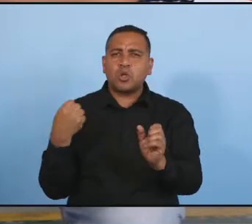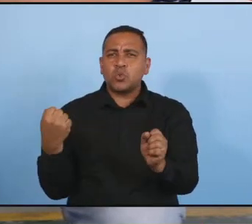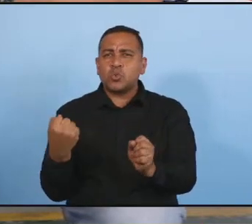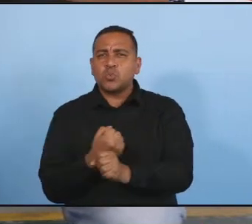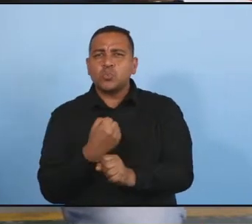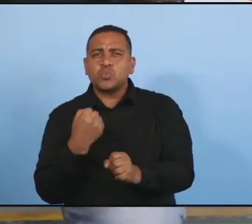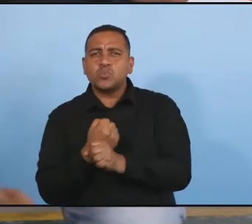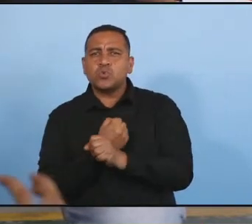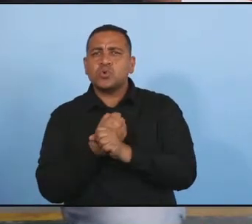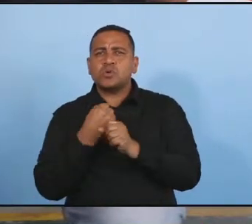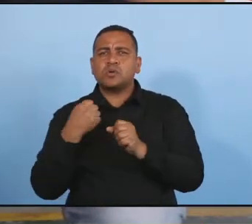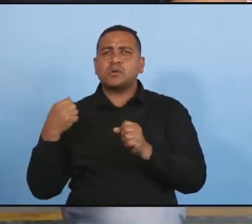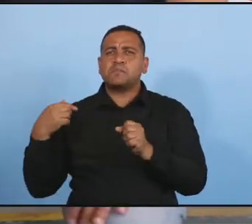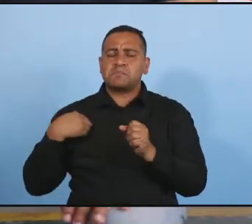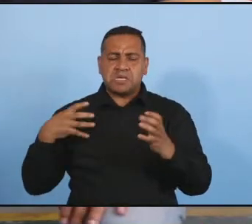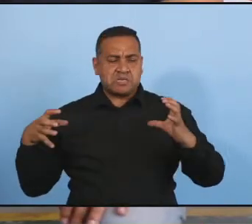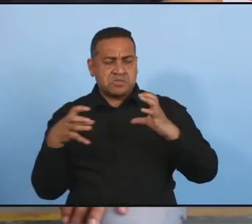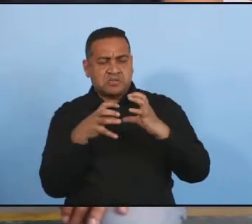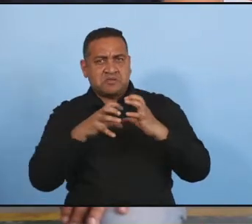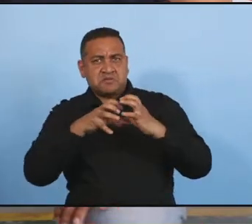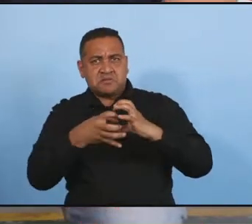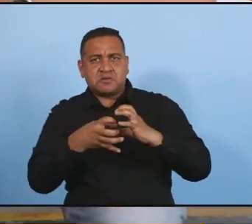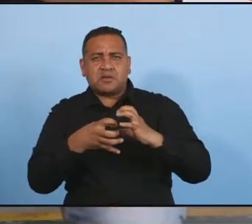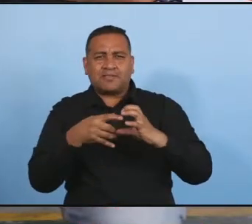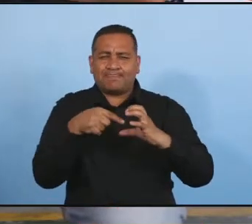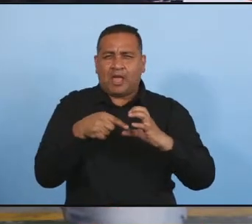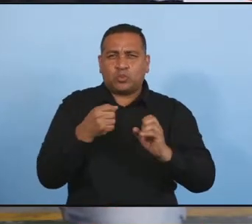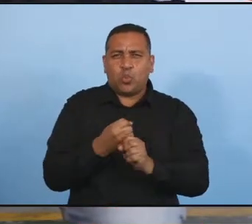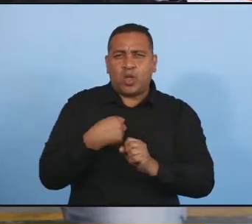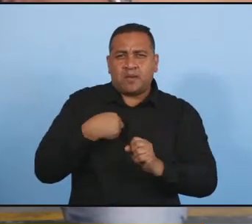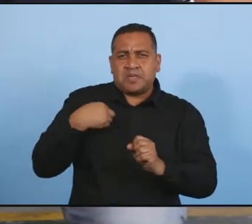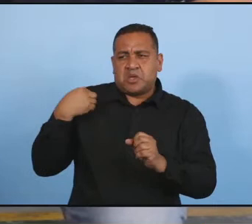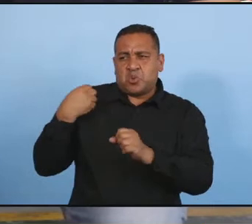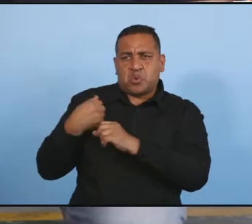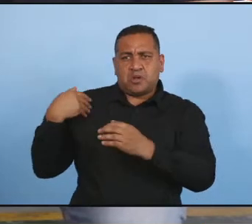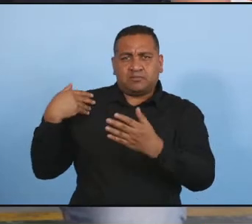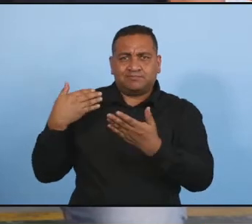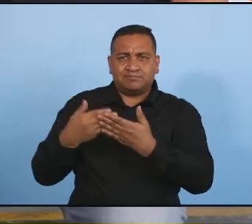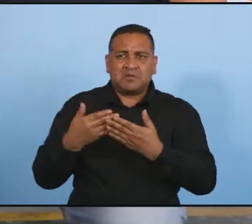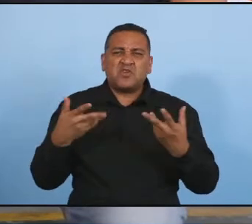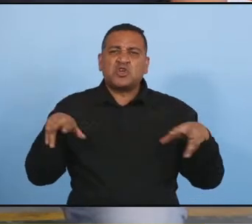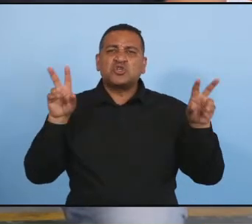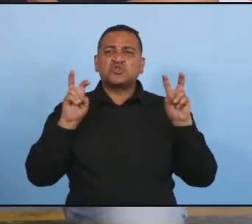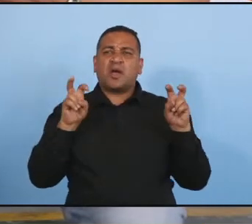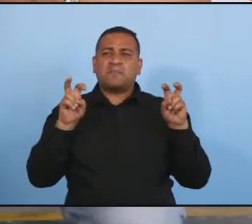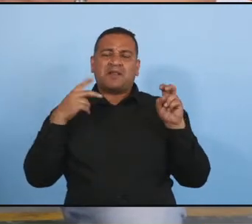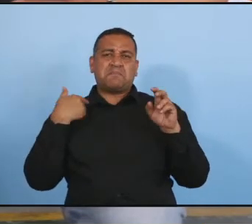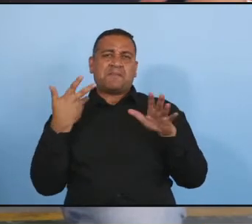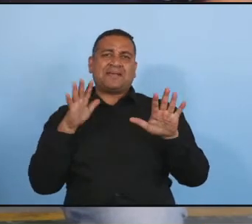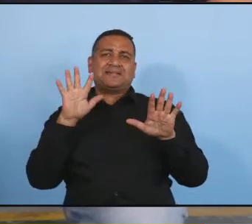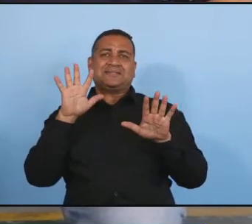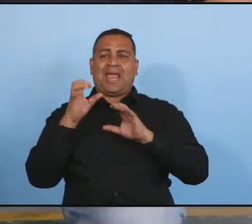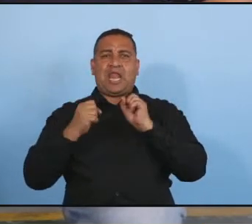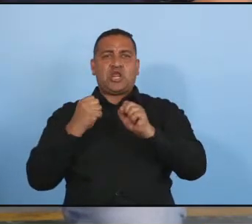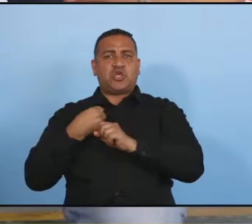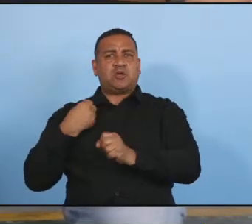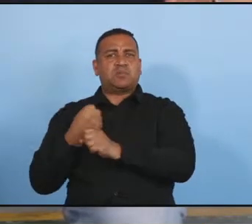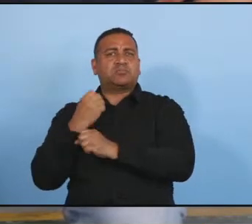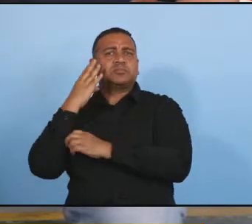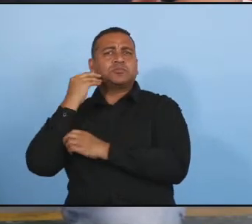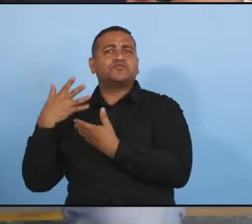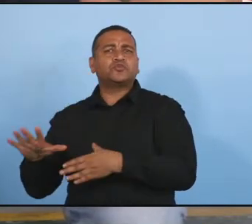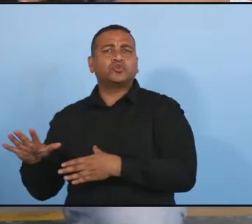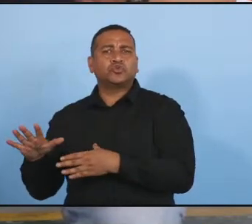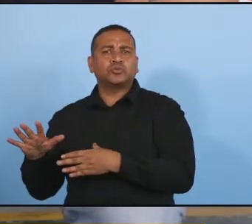and turner, just as an argument, for 10 years, 15 years. But, you know, I basically went straight from school, whatever